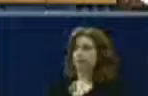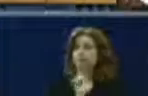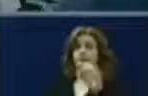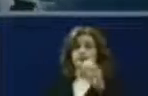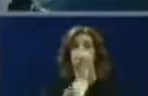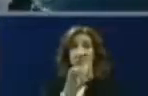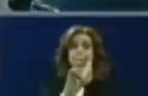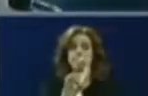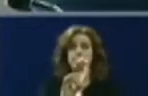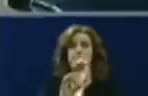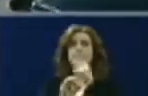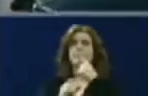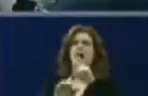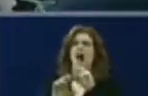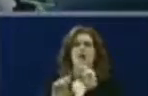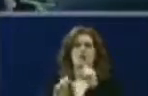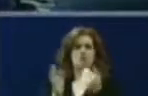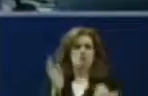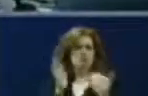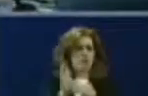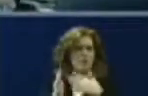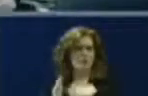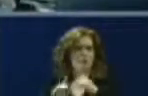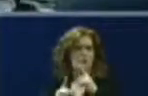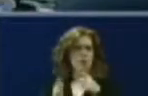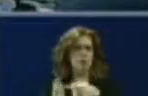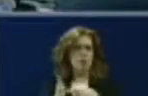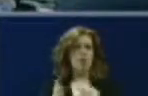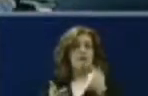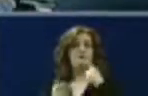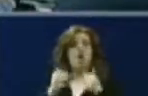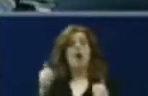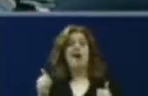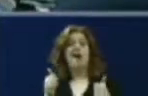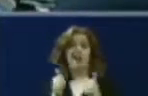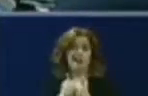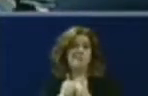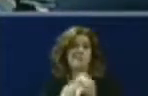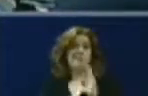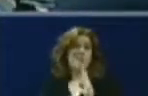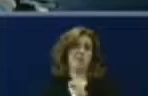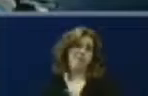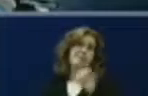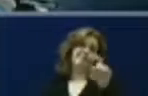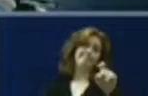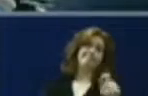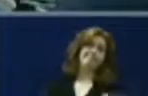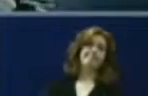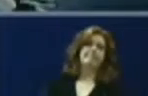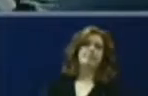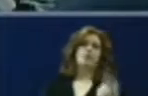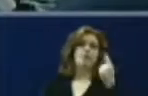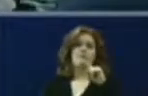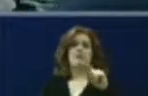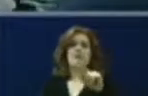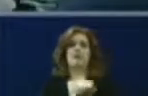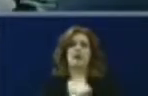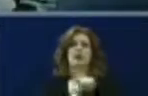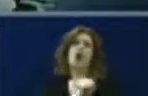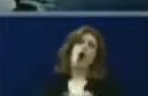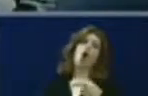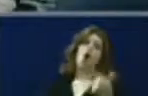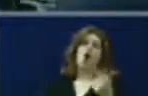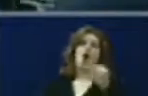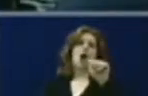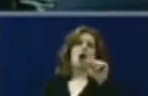I'll repeat a request for an update to the board on the alternative schools.